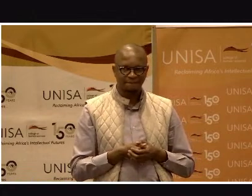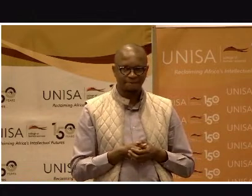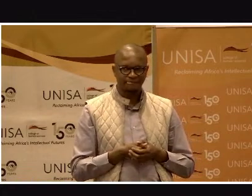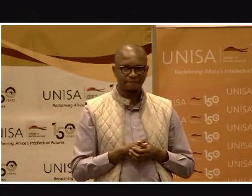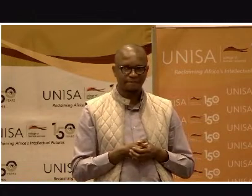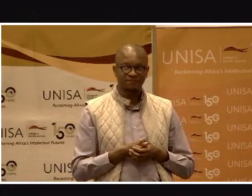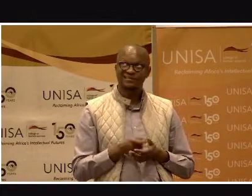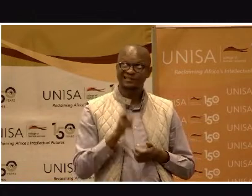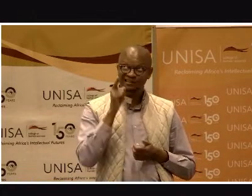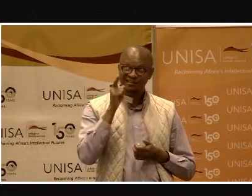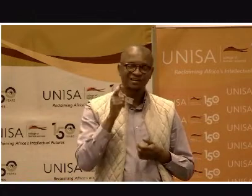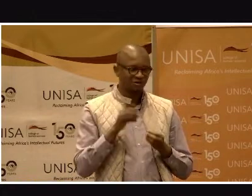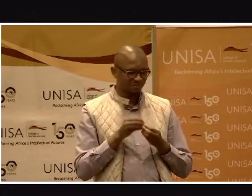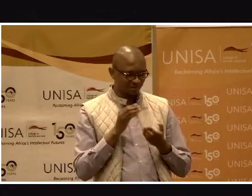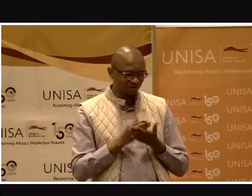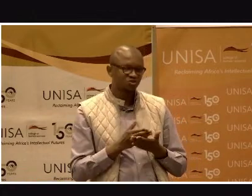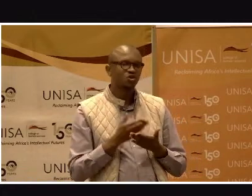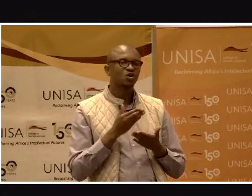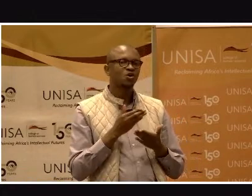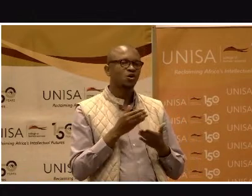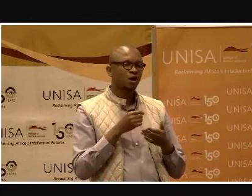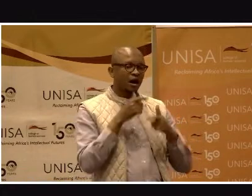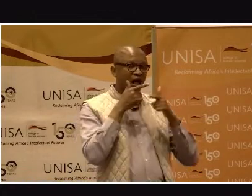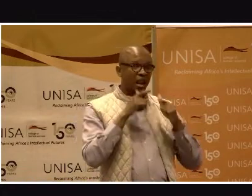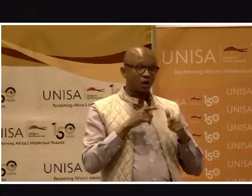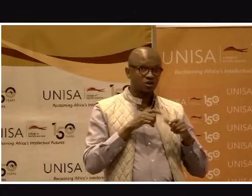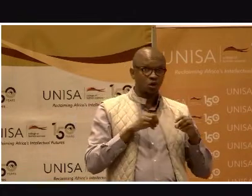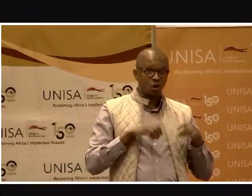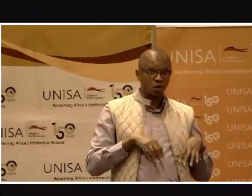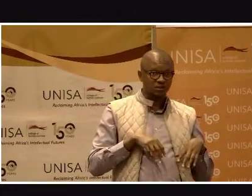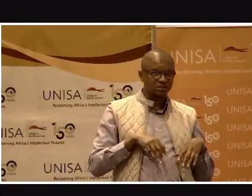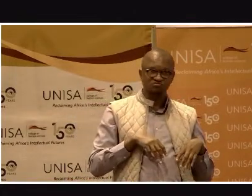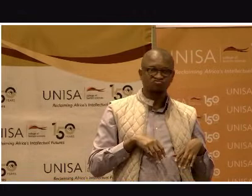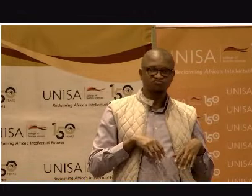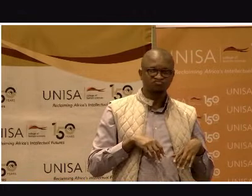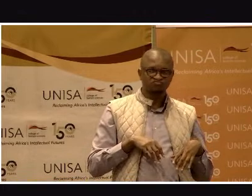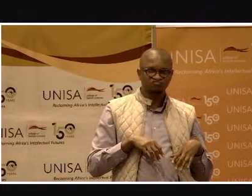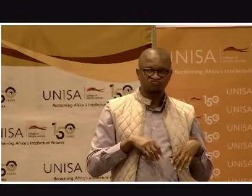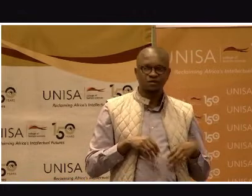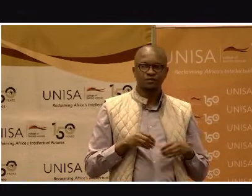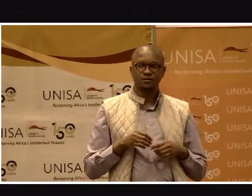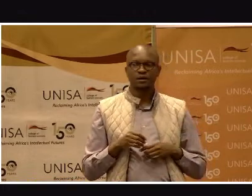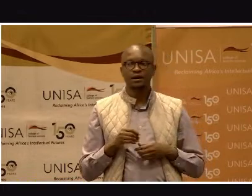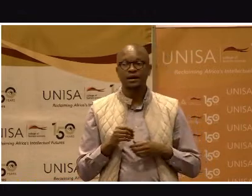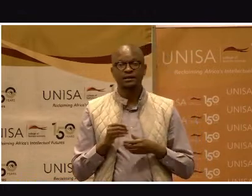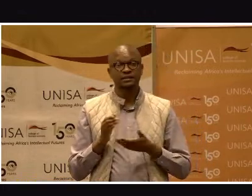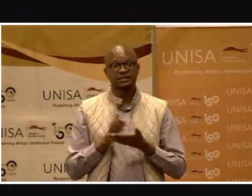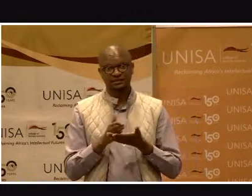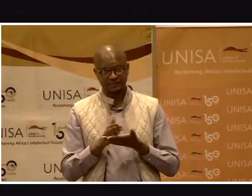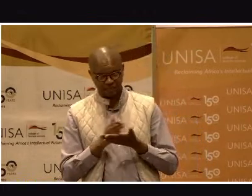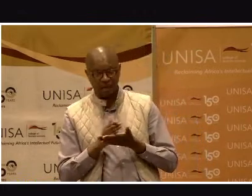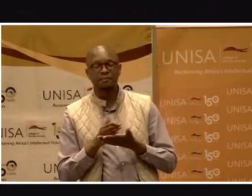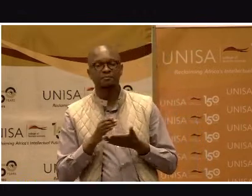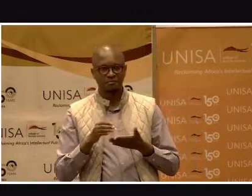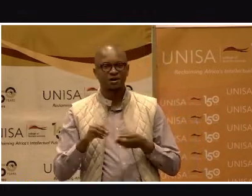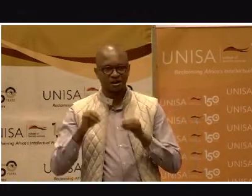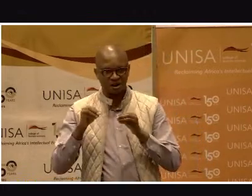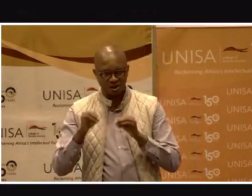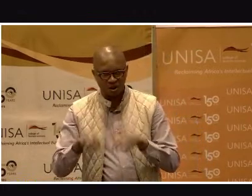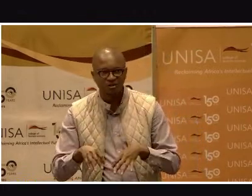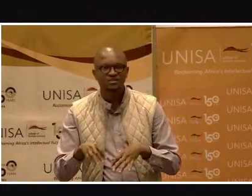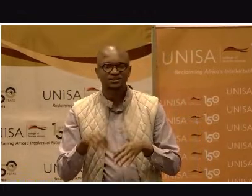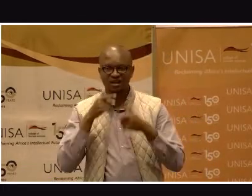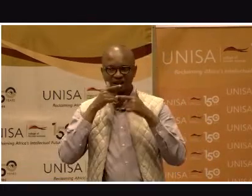did not experience language loss. But the one that experienced it, they experience language loss. Okay? If you look